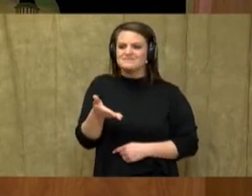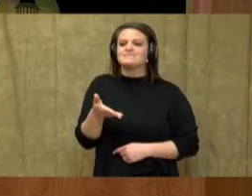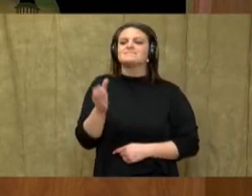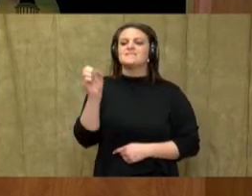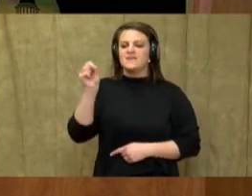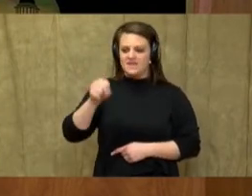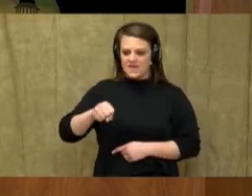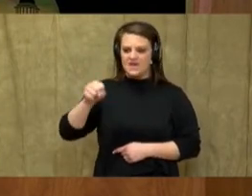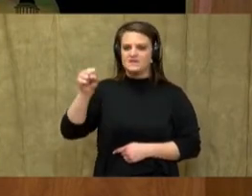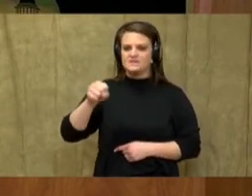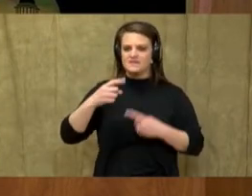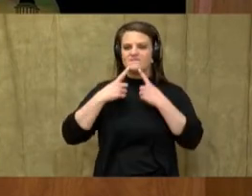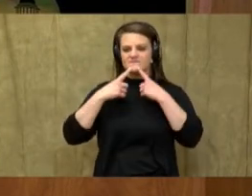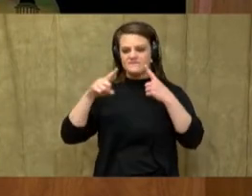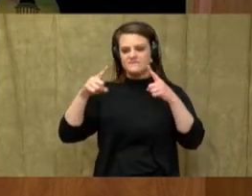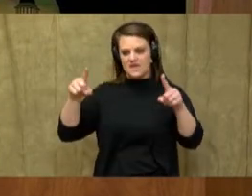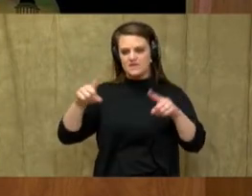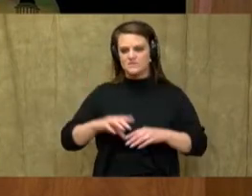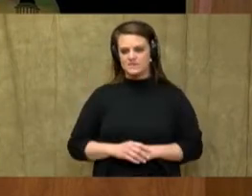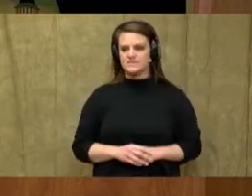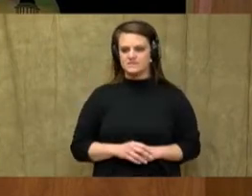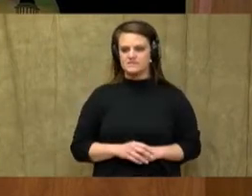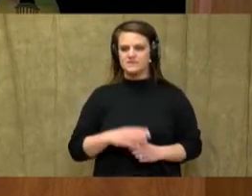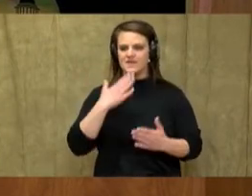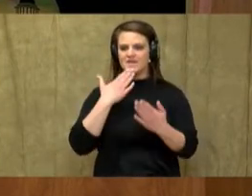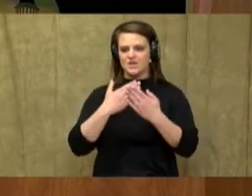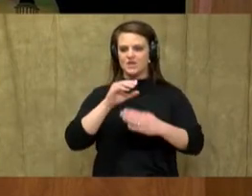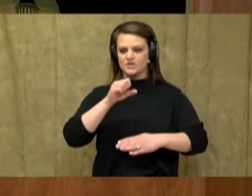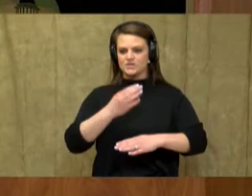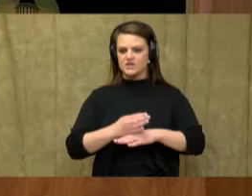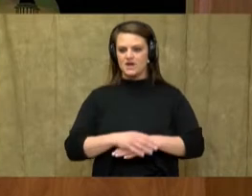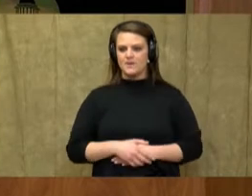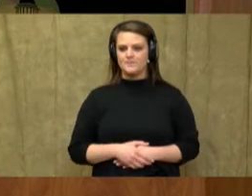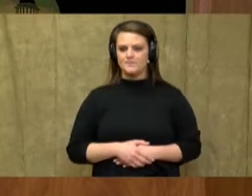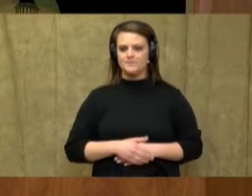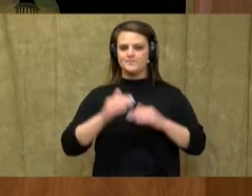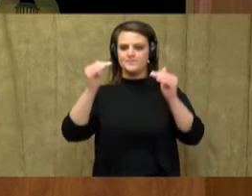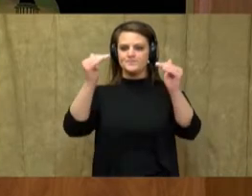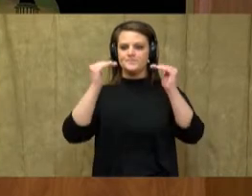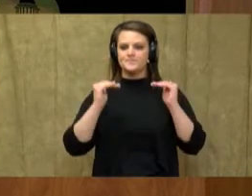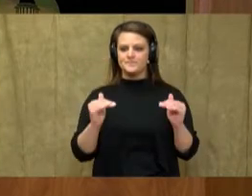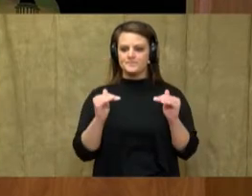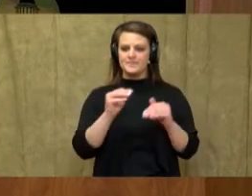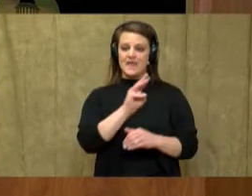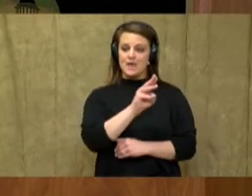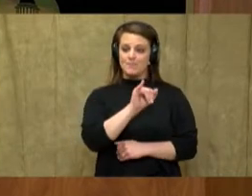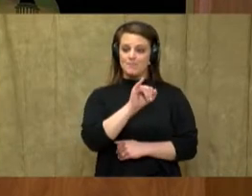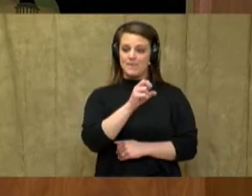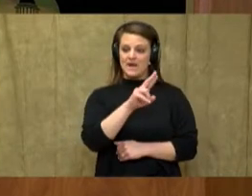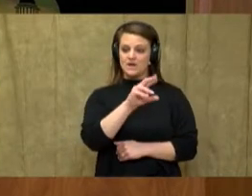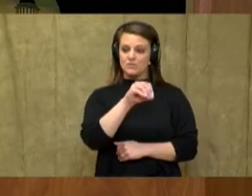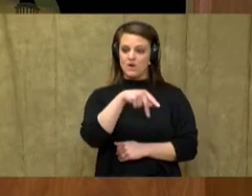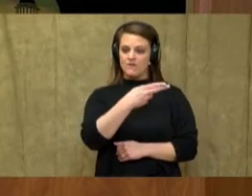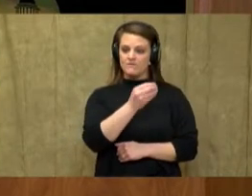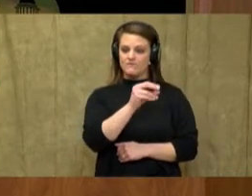yes, it would be famous. Good job. Look at this next one. Microphone.